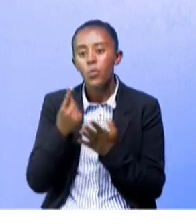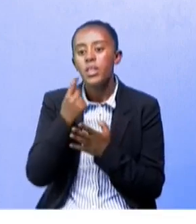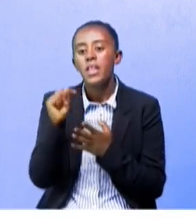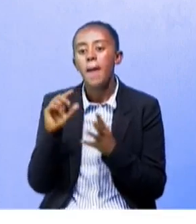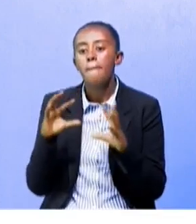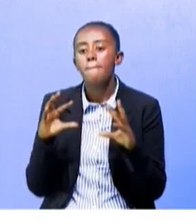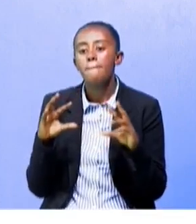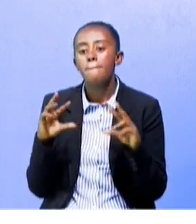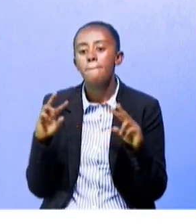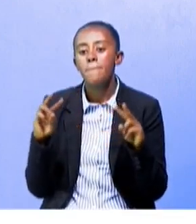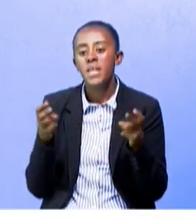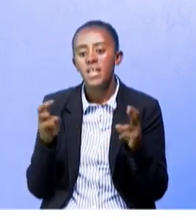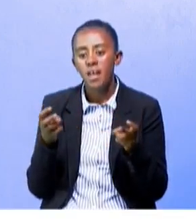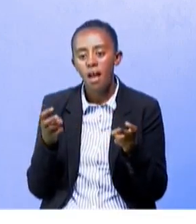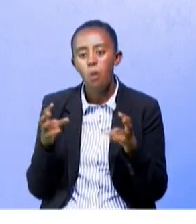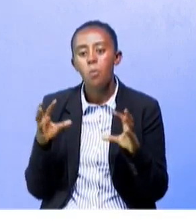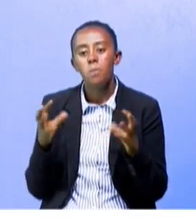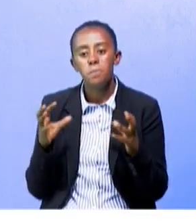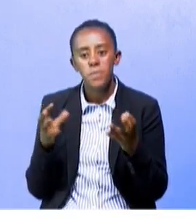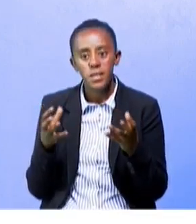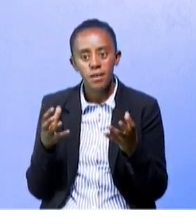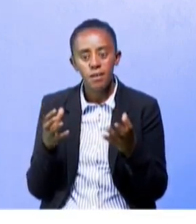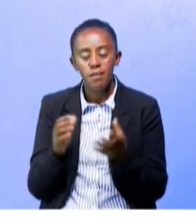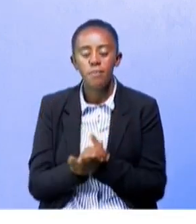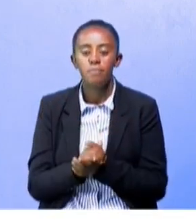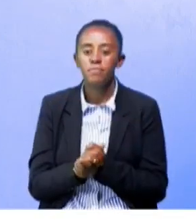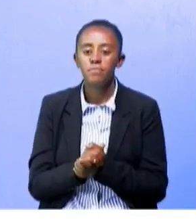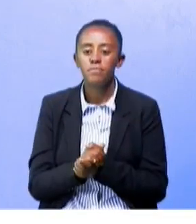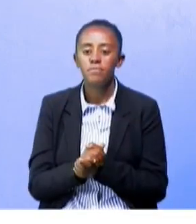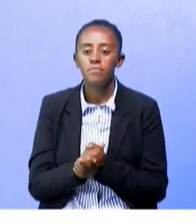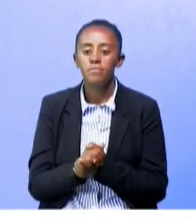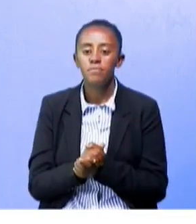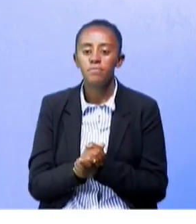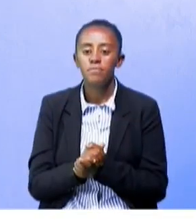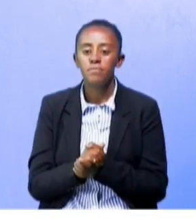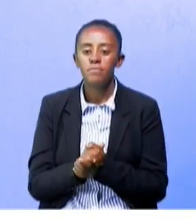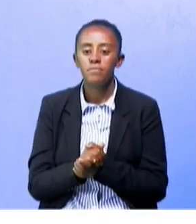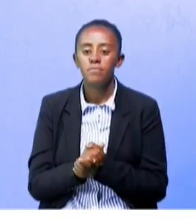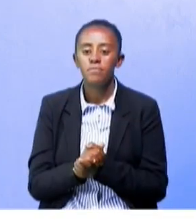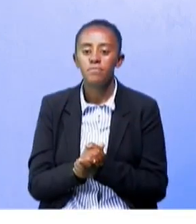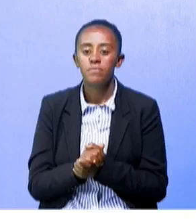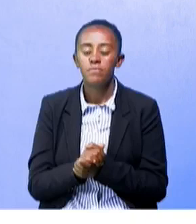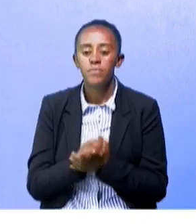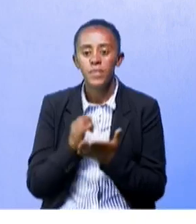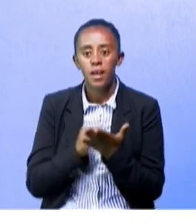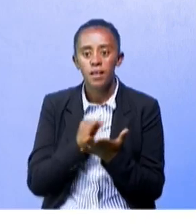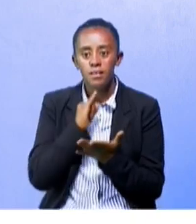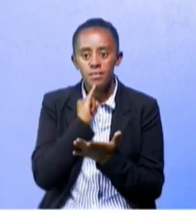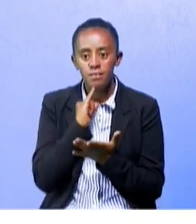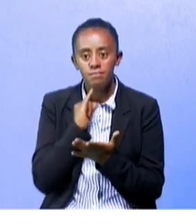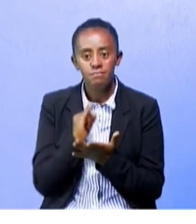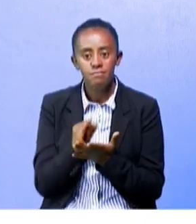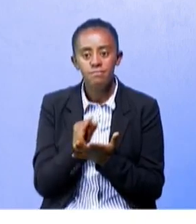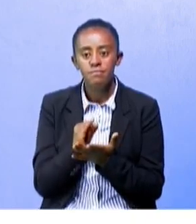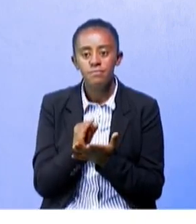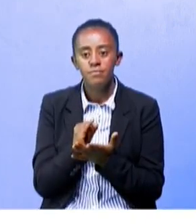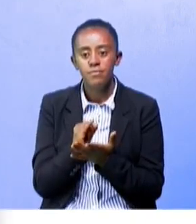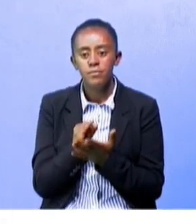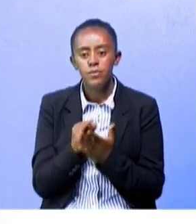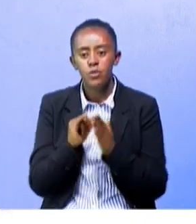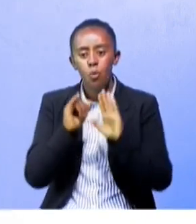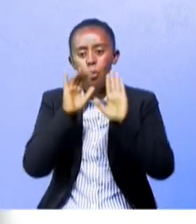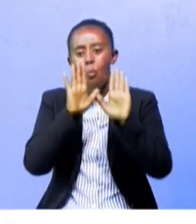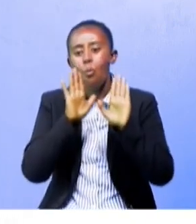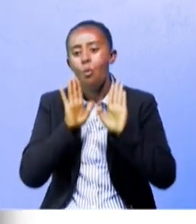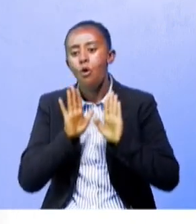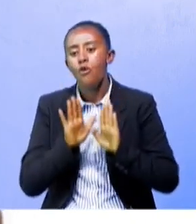public requests. One of our efforts in the health sector is Aussies General Hospital in the city, Colfe Sub-City. The residents around